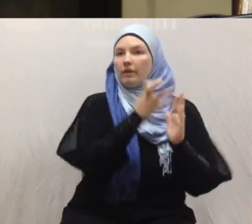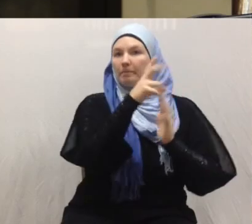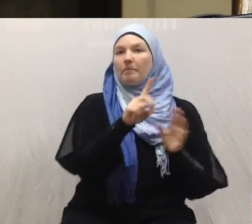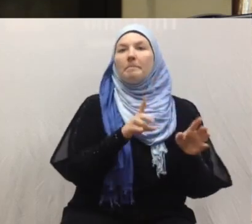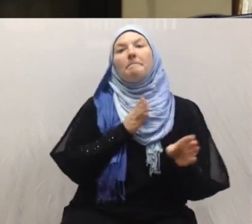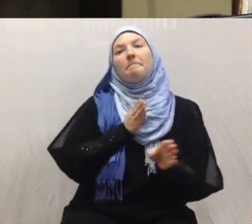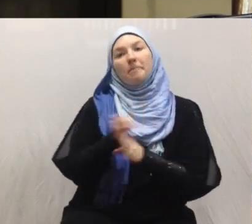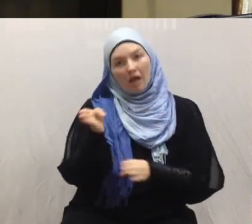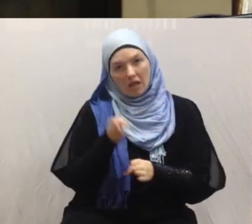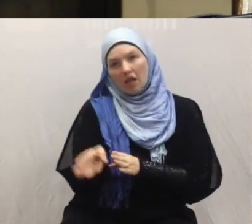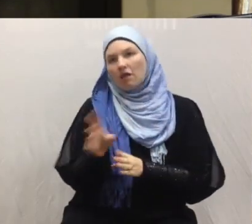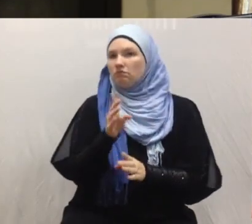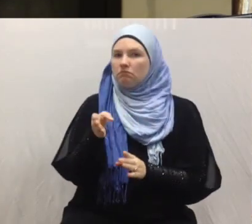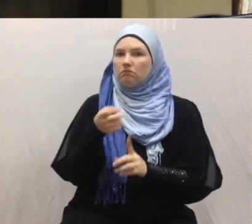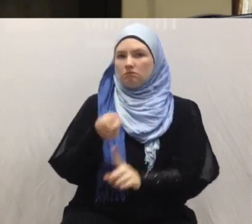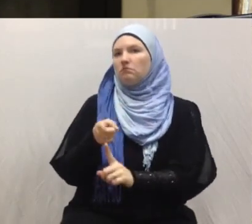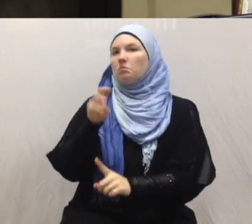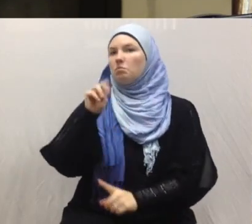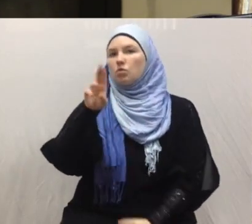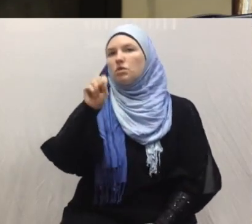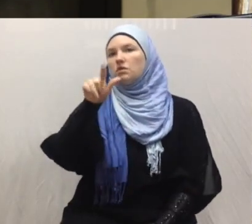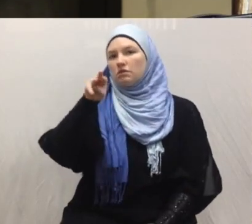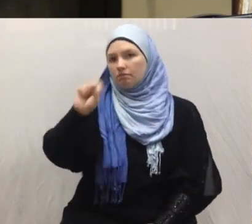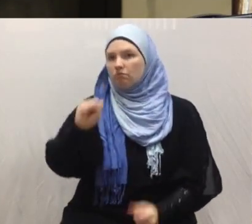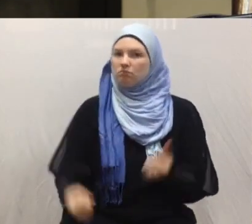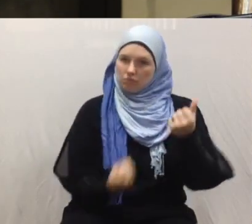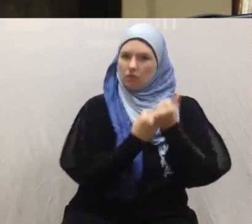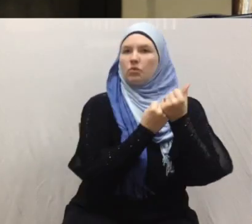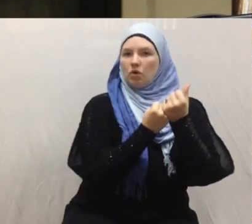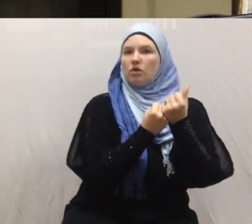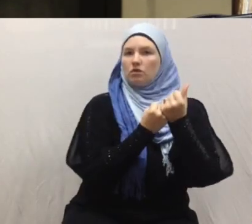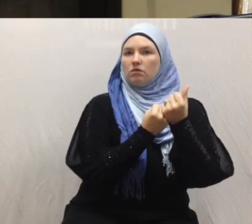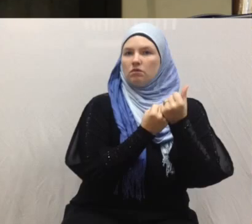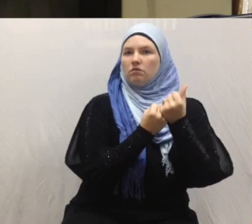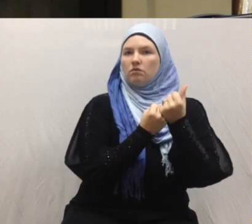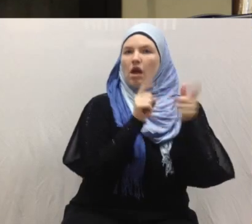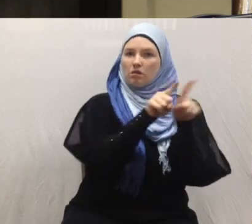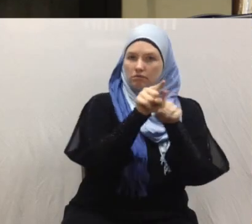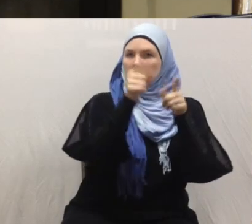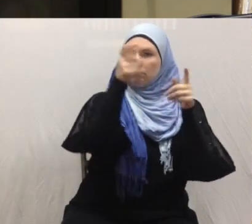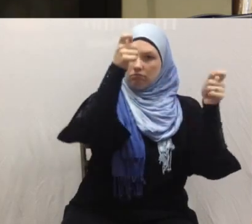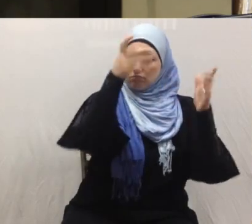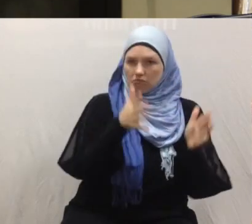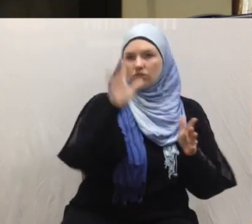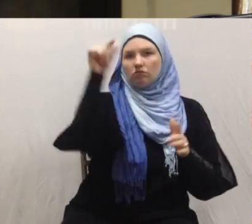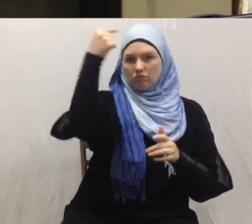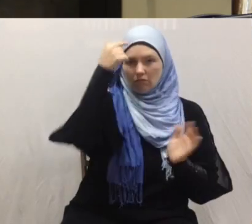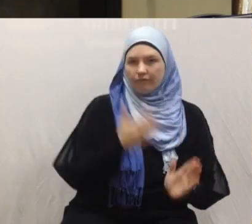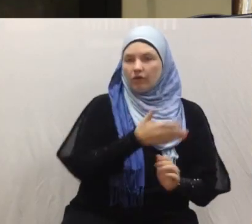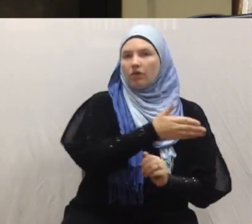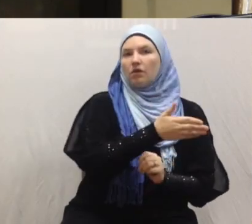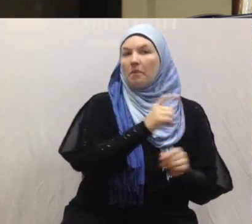primarily and exclusively by Muslims. But this agreement was presented for the